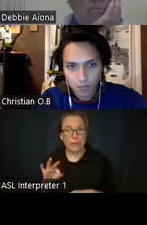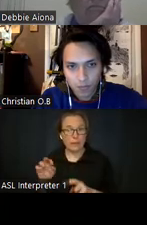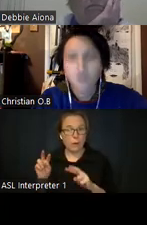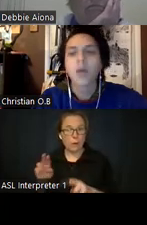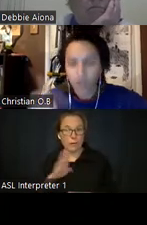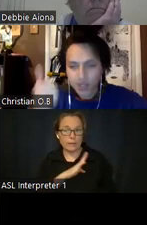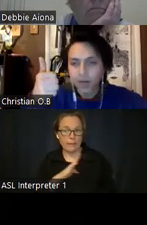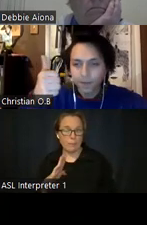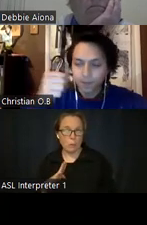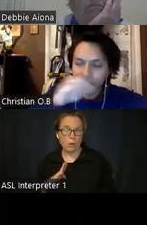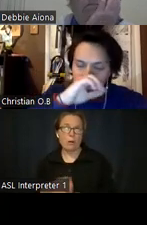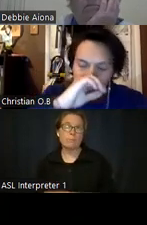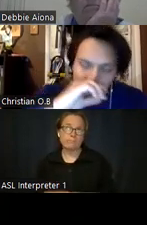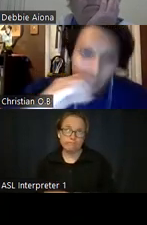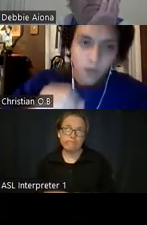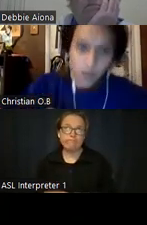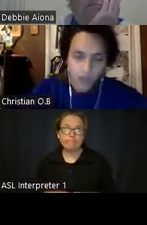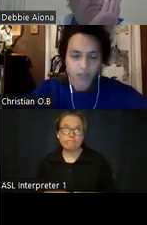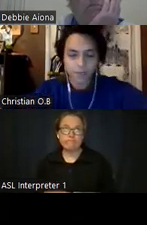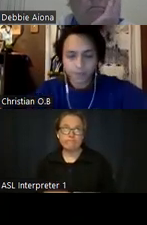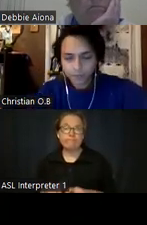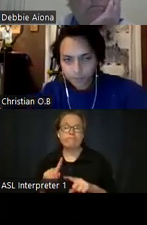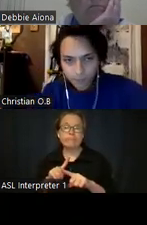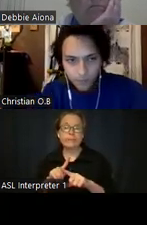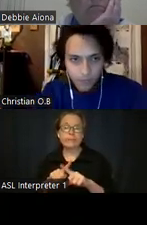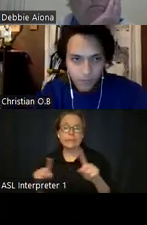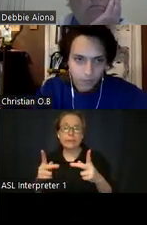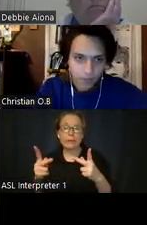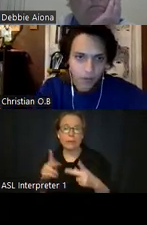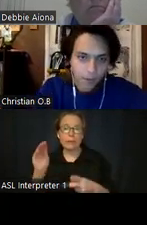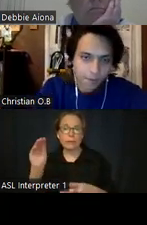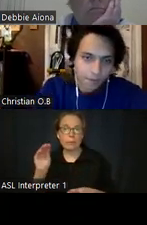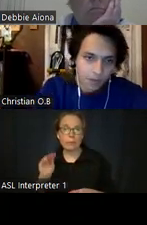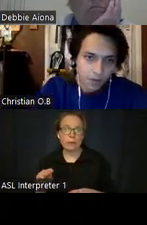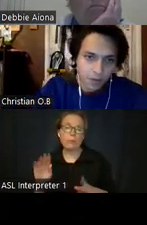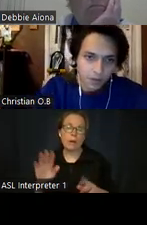different, that would probably need to live in a different place. But yeah.